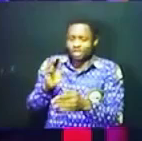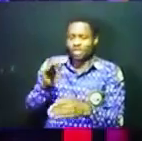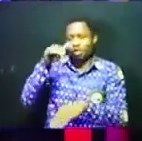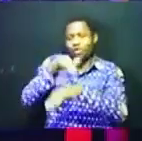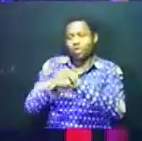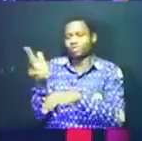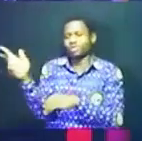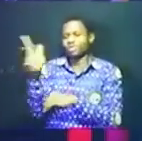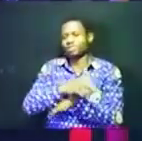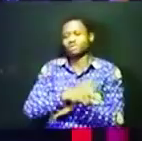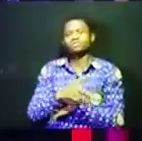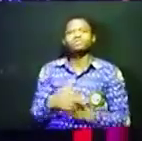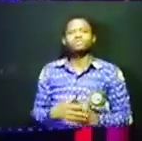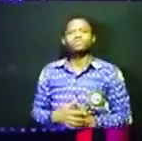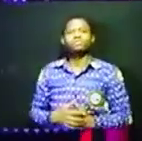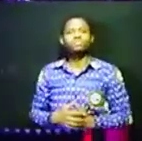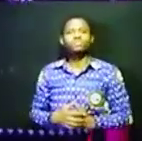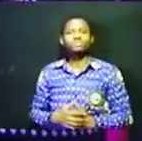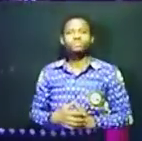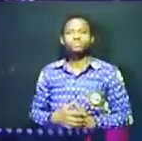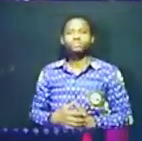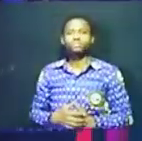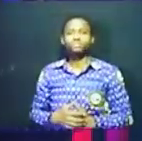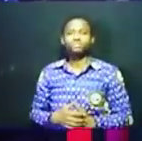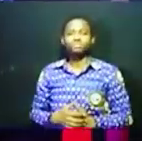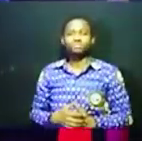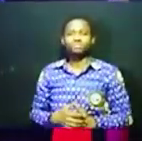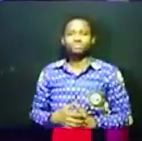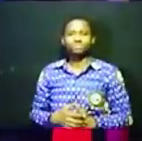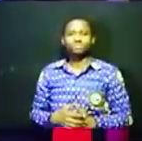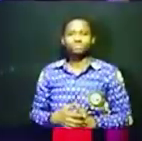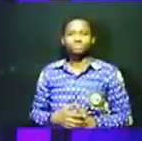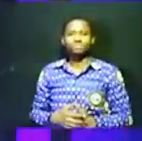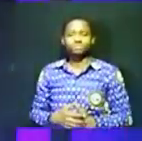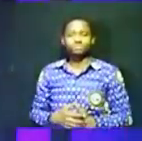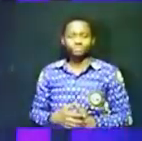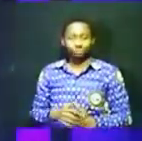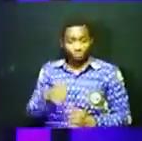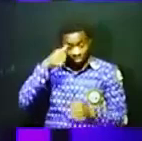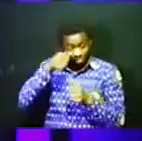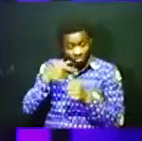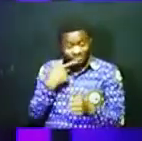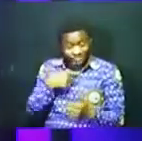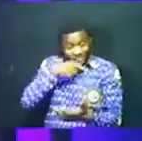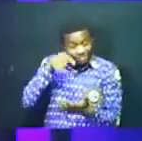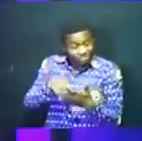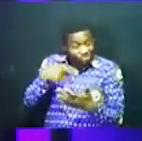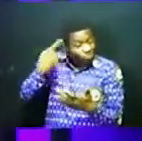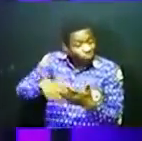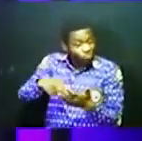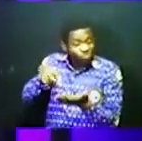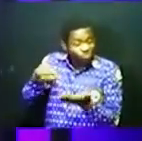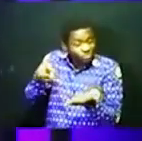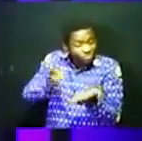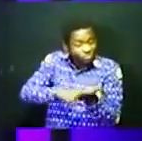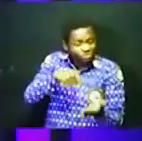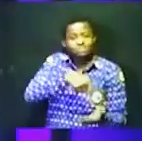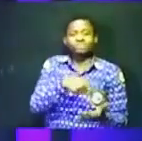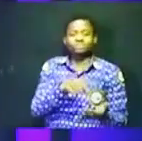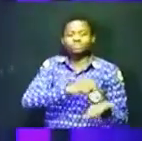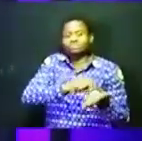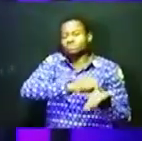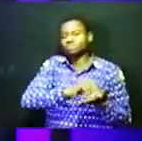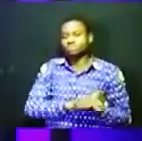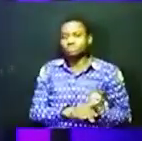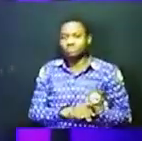Remember that he says, this is what is written. And what is